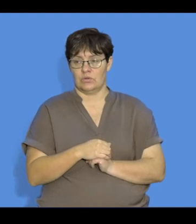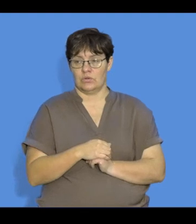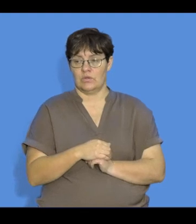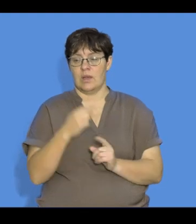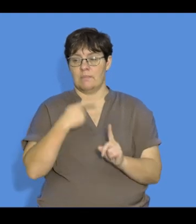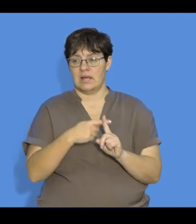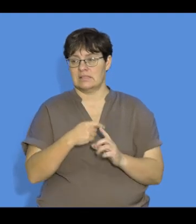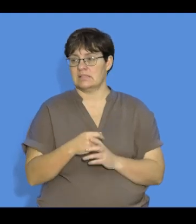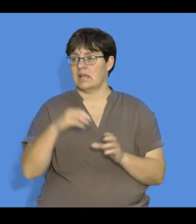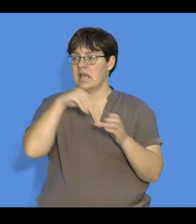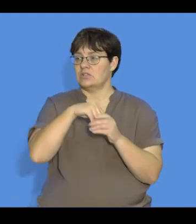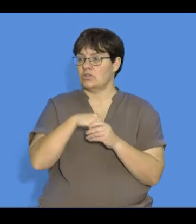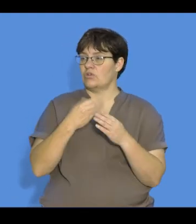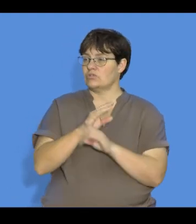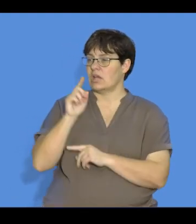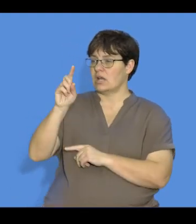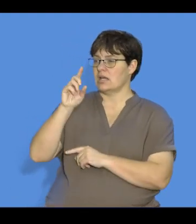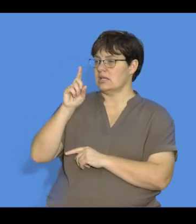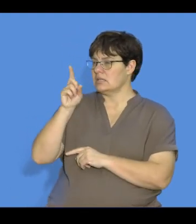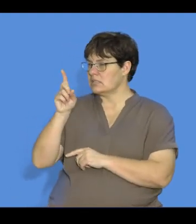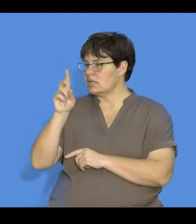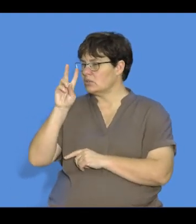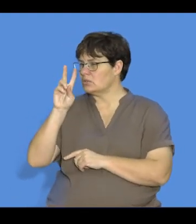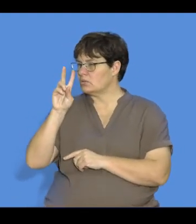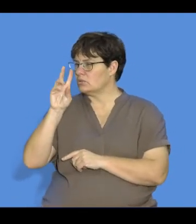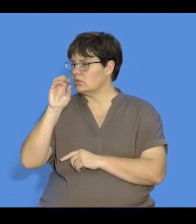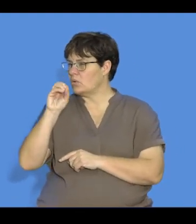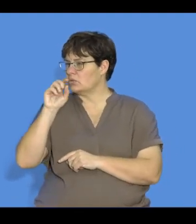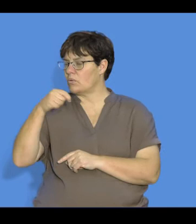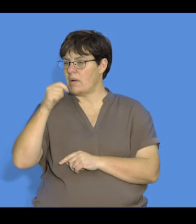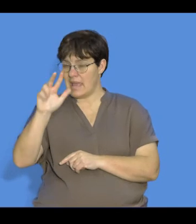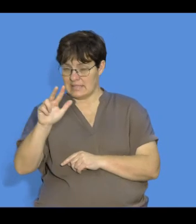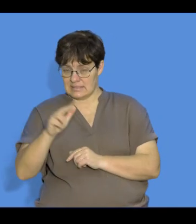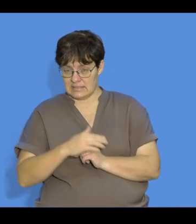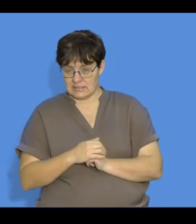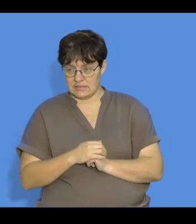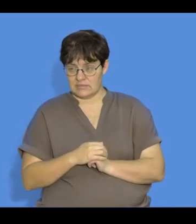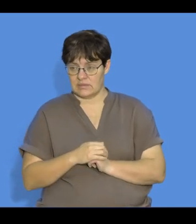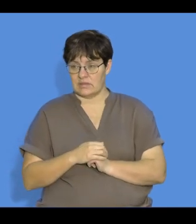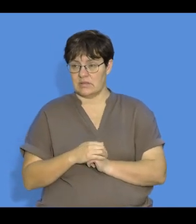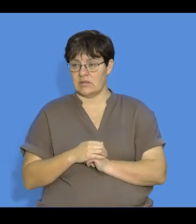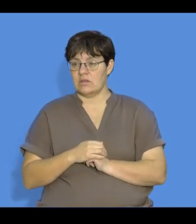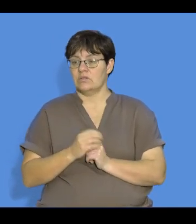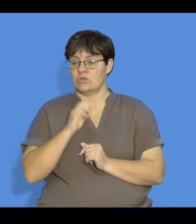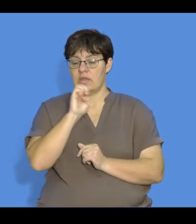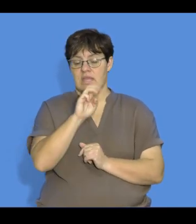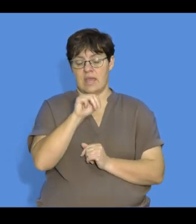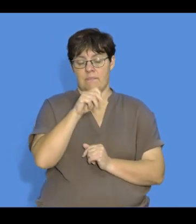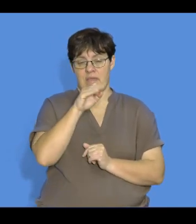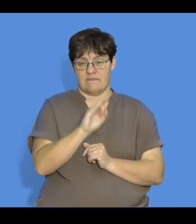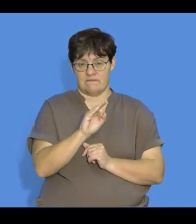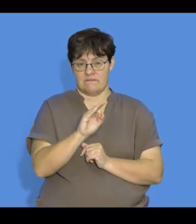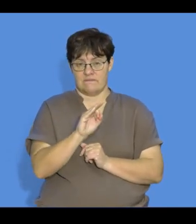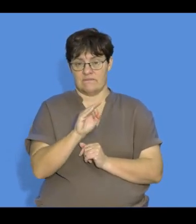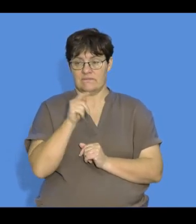8.2, right? Plus our internal resistance that is given, which is 0.8, right? So